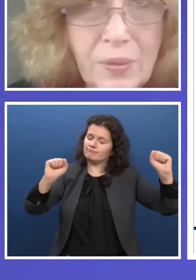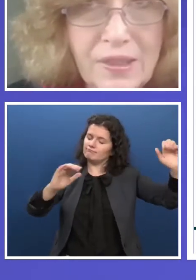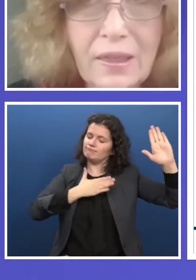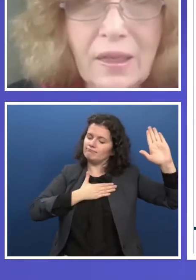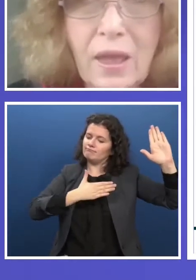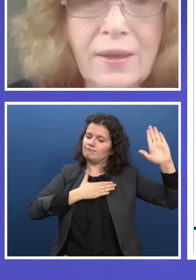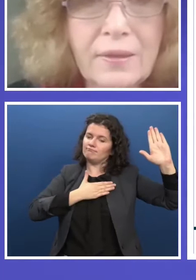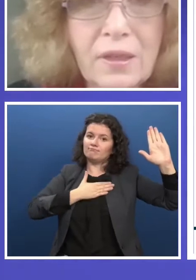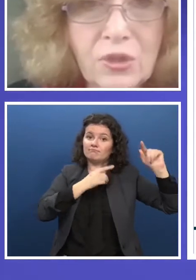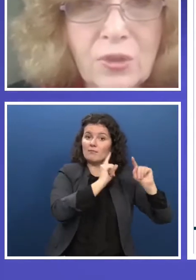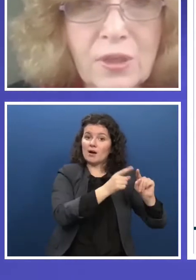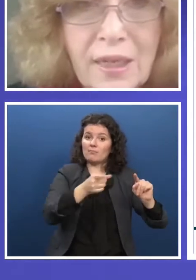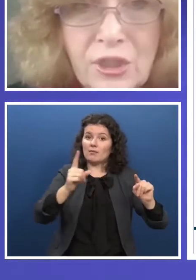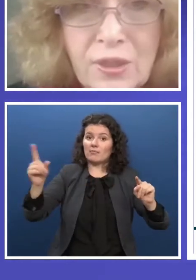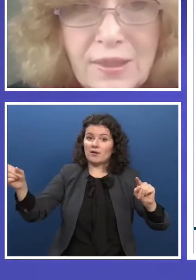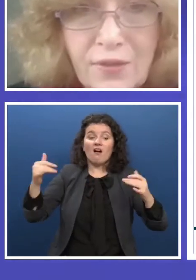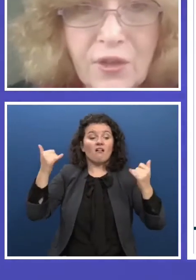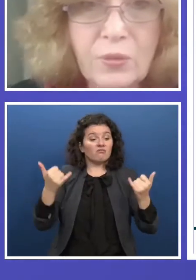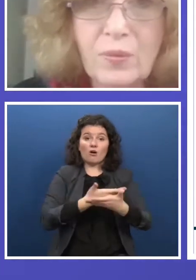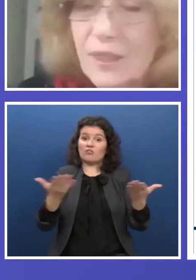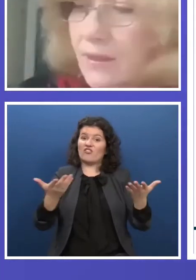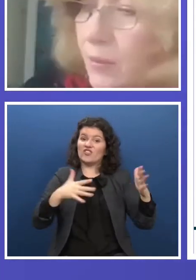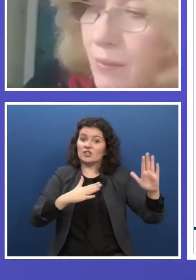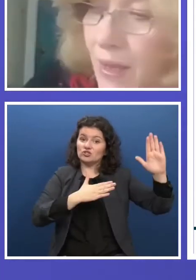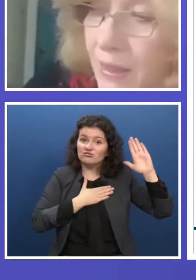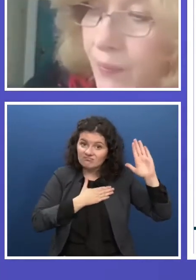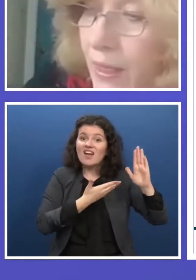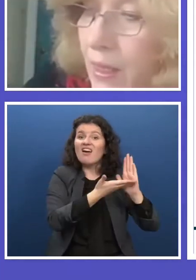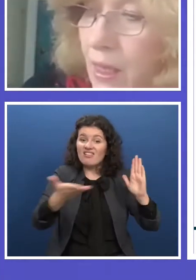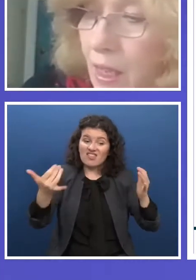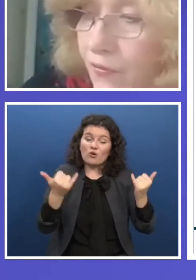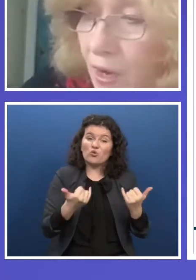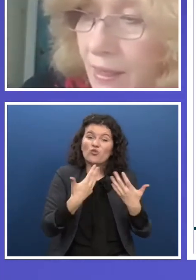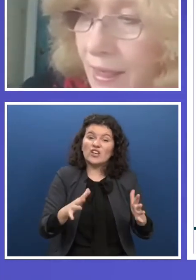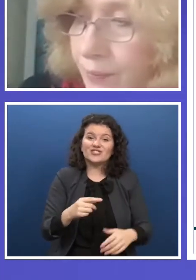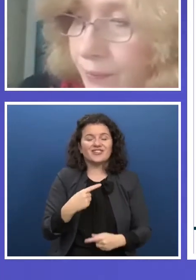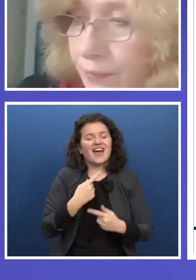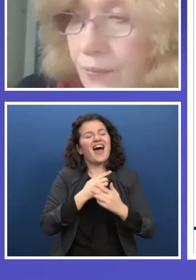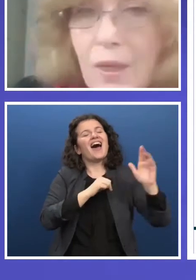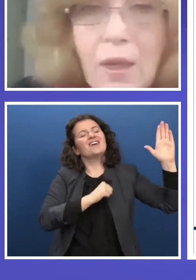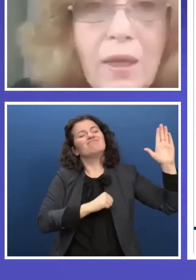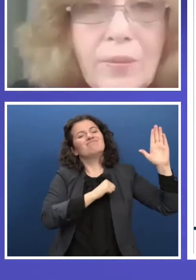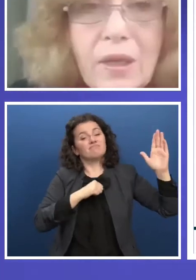states in particular and other large organizations delivering on the promises that have been made. And finally,